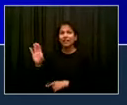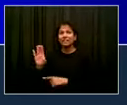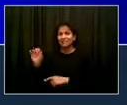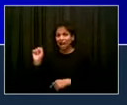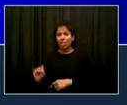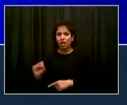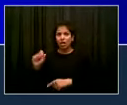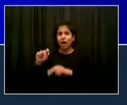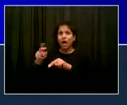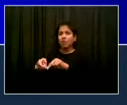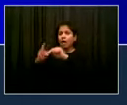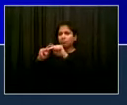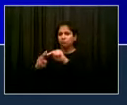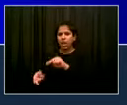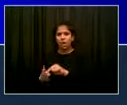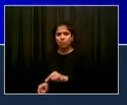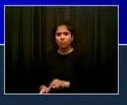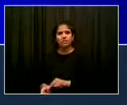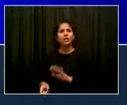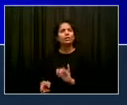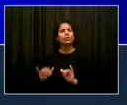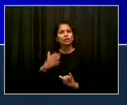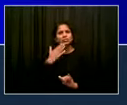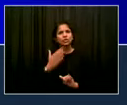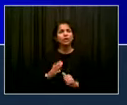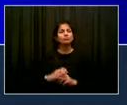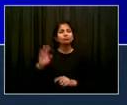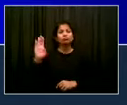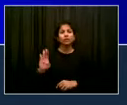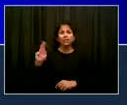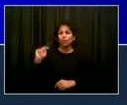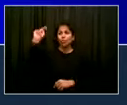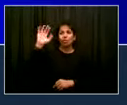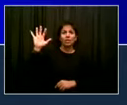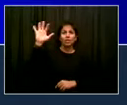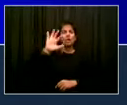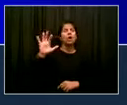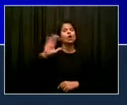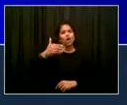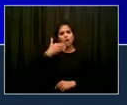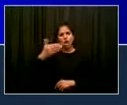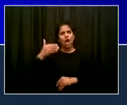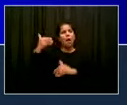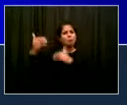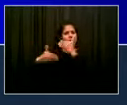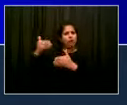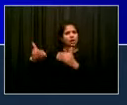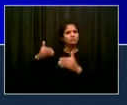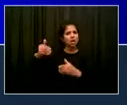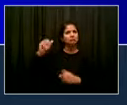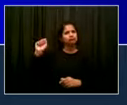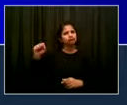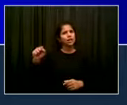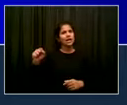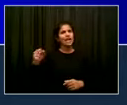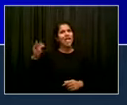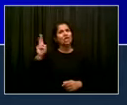pre-pandemic. Brooklyn North, we've seen a lot of progress. Historically, one of the most challenged borough commands in the whole